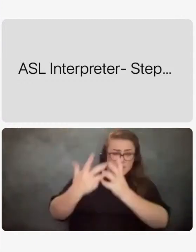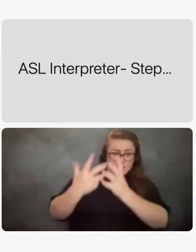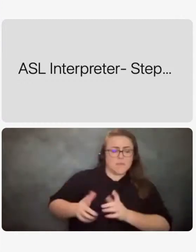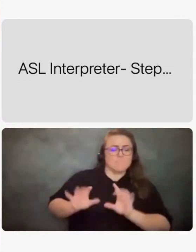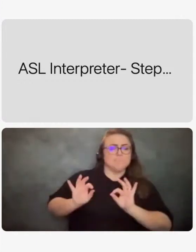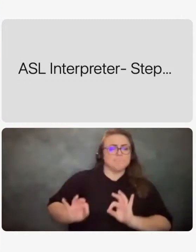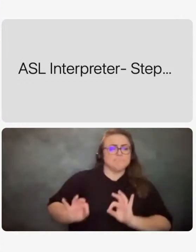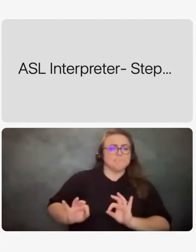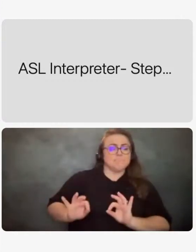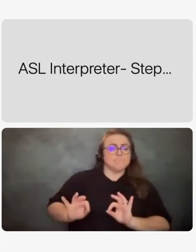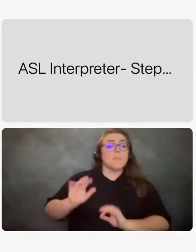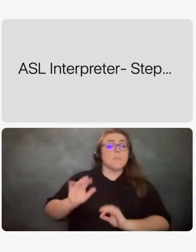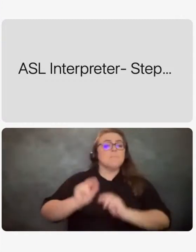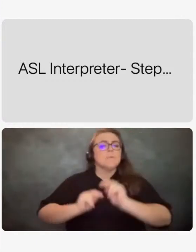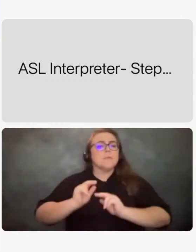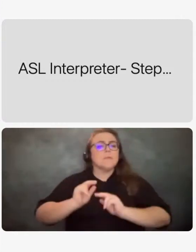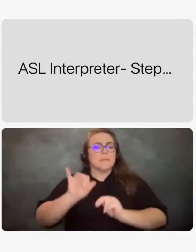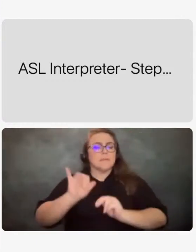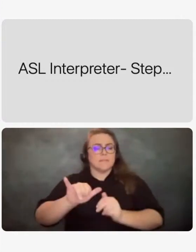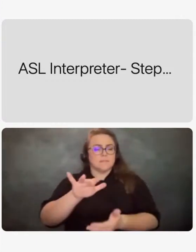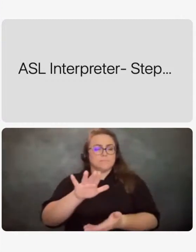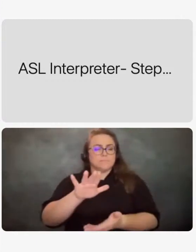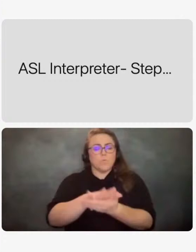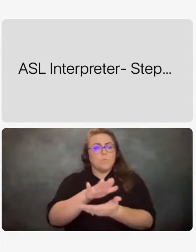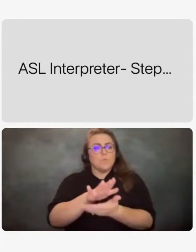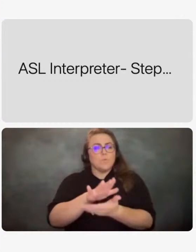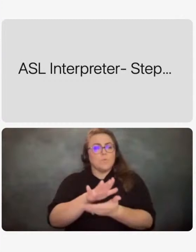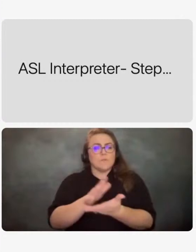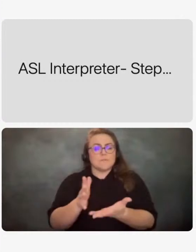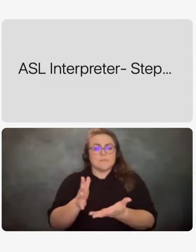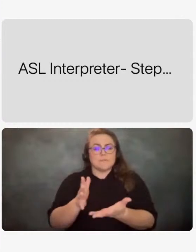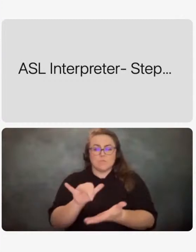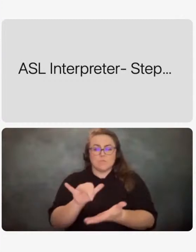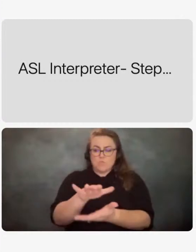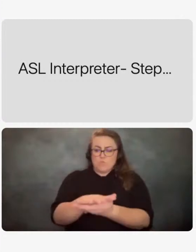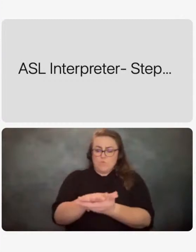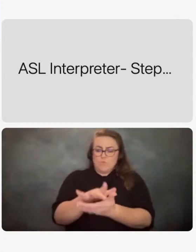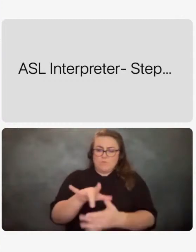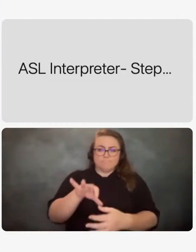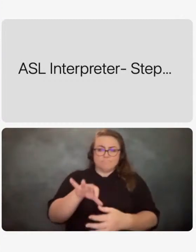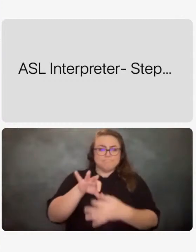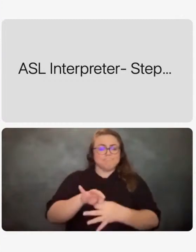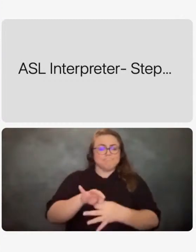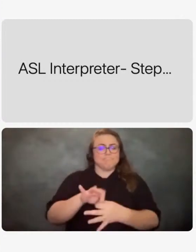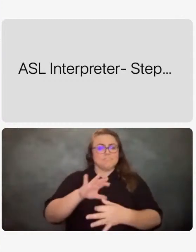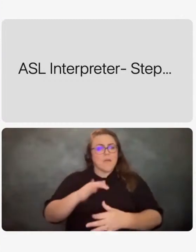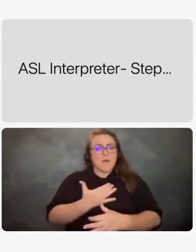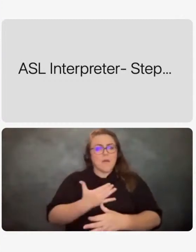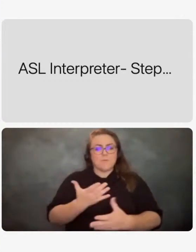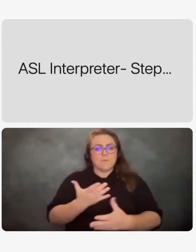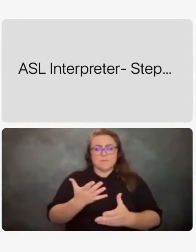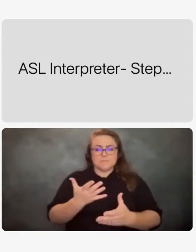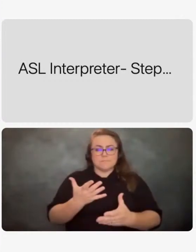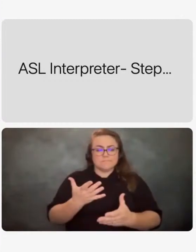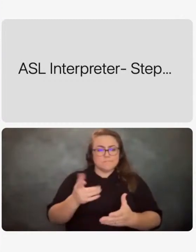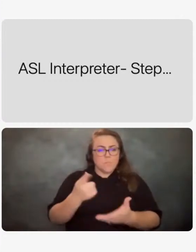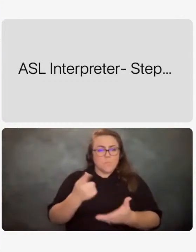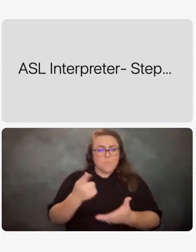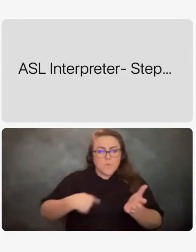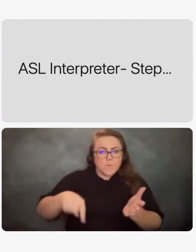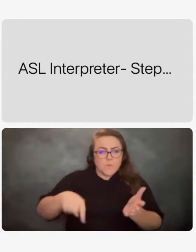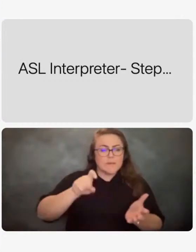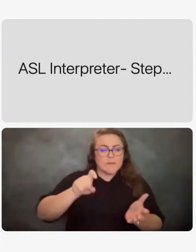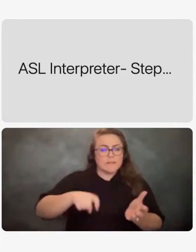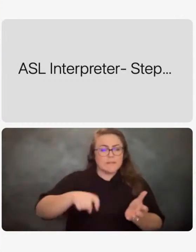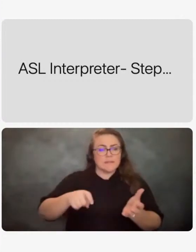can tailor to our needs and our the wishes of the community. And then once we have the architect on board,